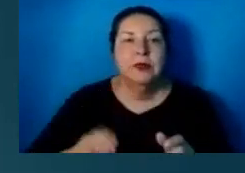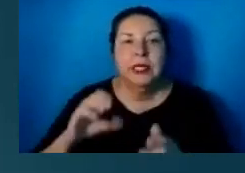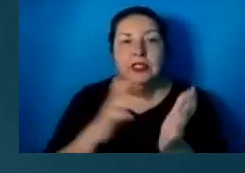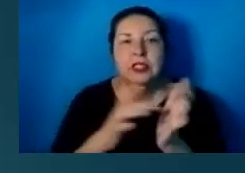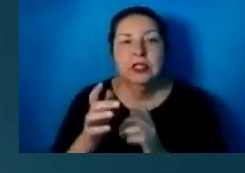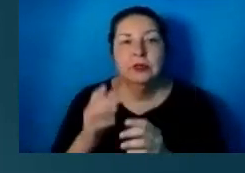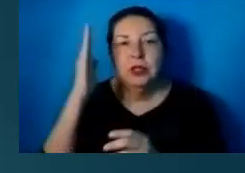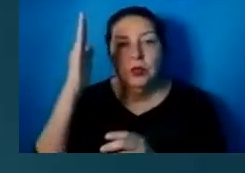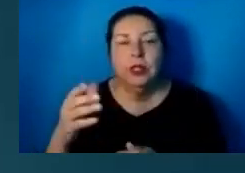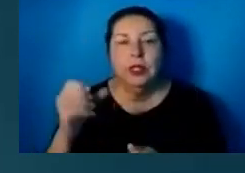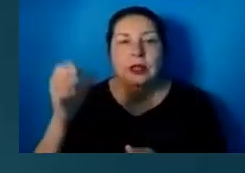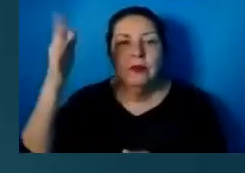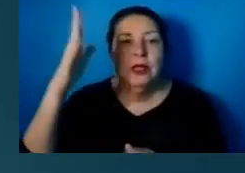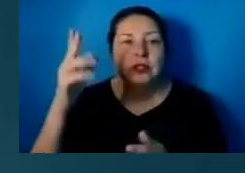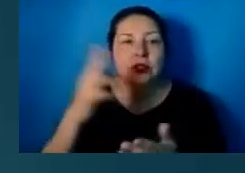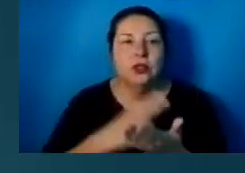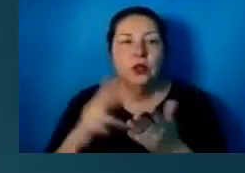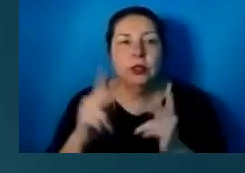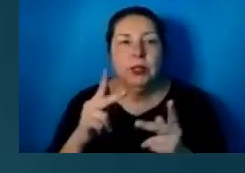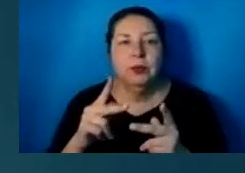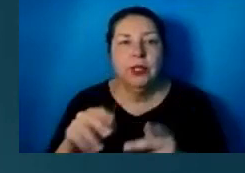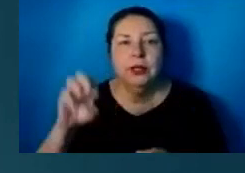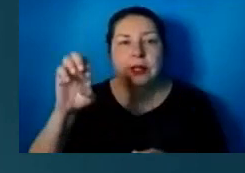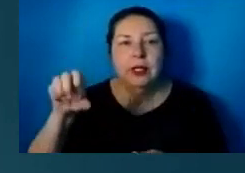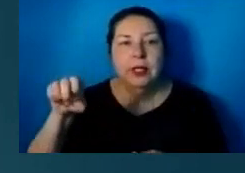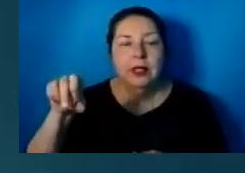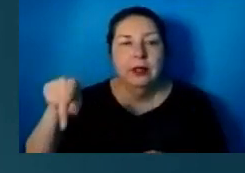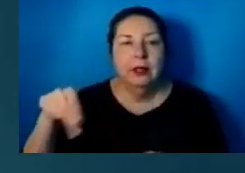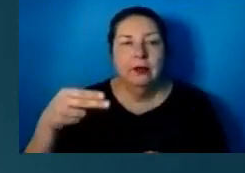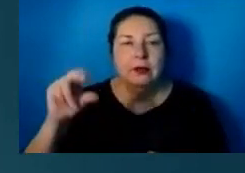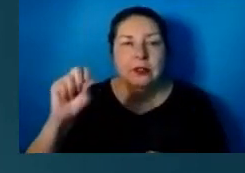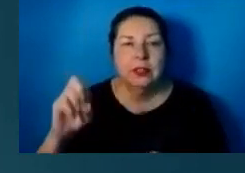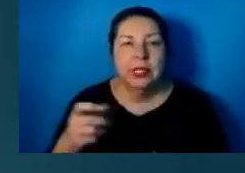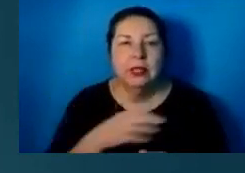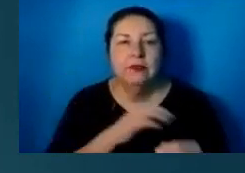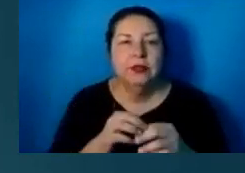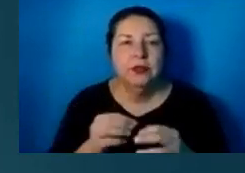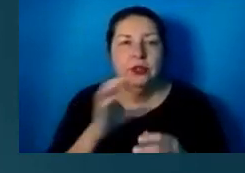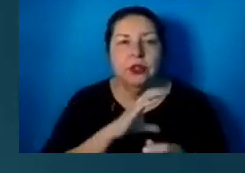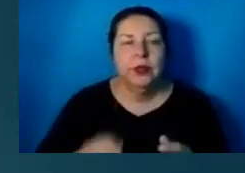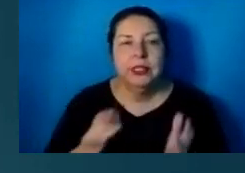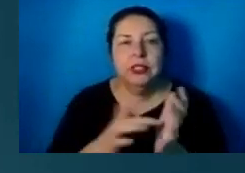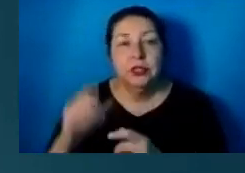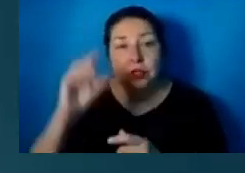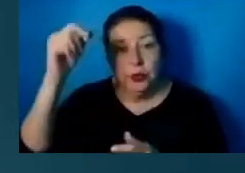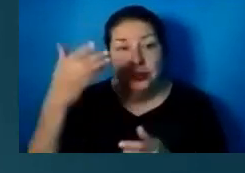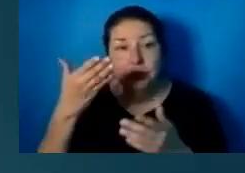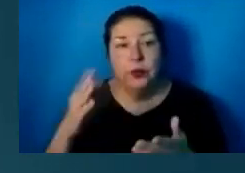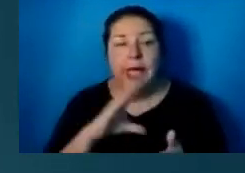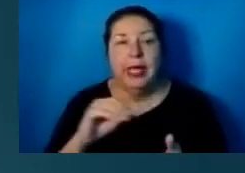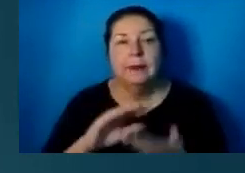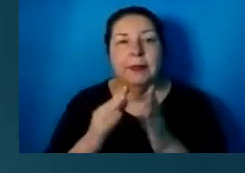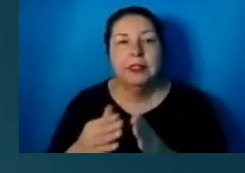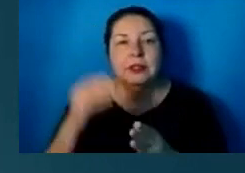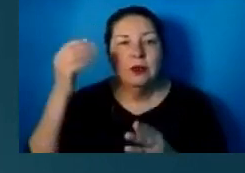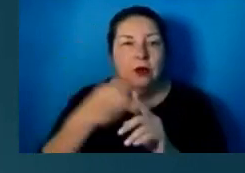to the saints who are in Ephesus and who are faithful in Christ Jesus. Grace to you and peace from God our Father and